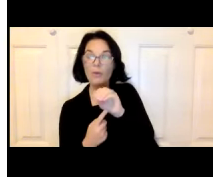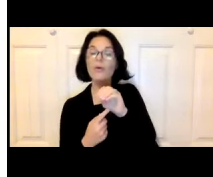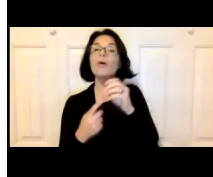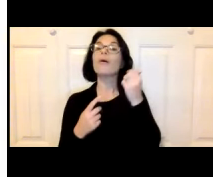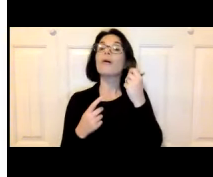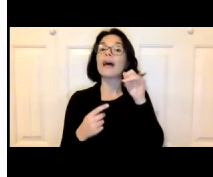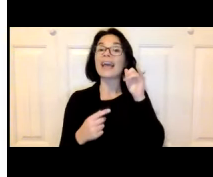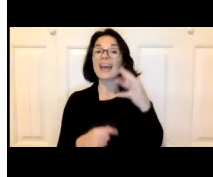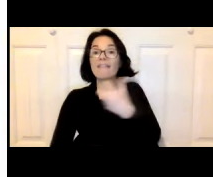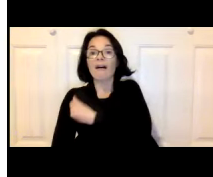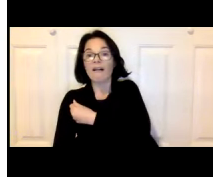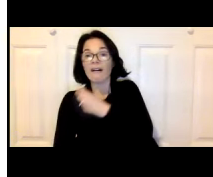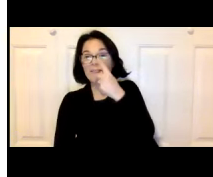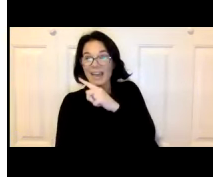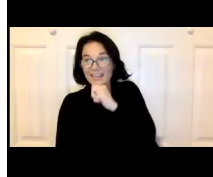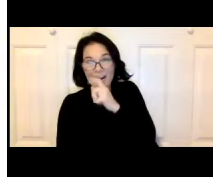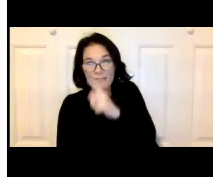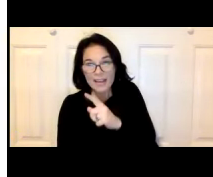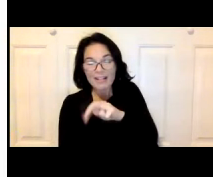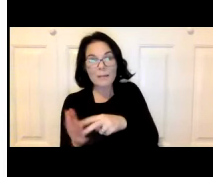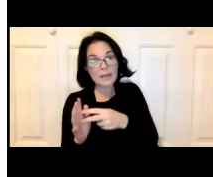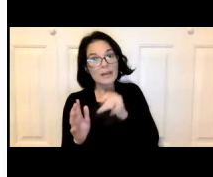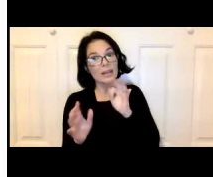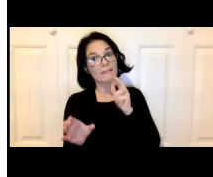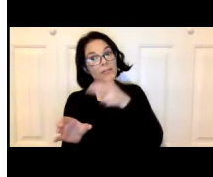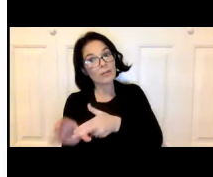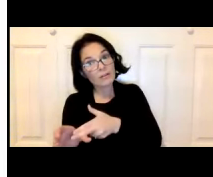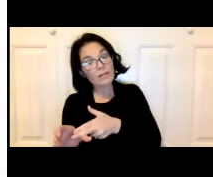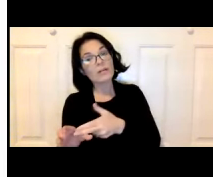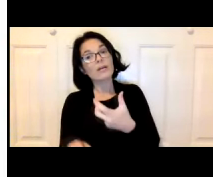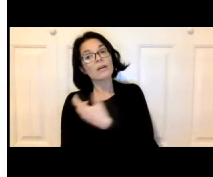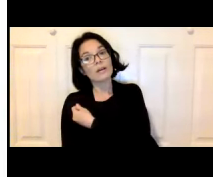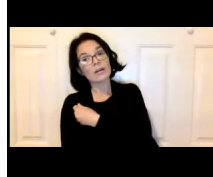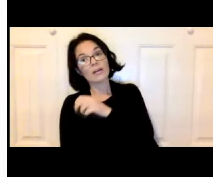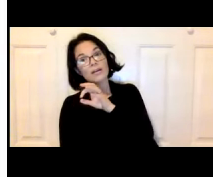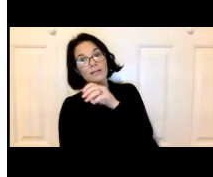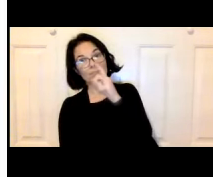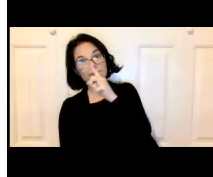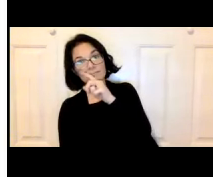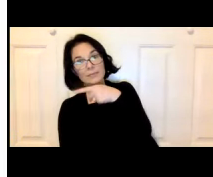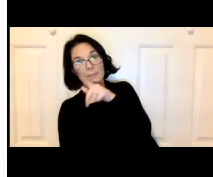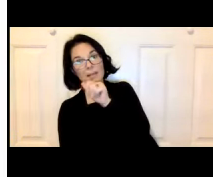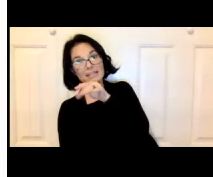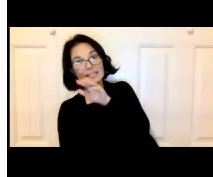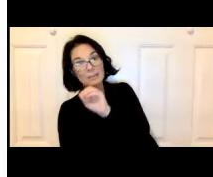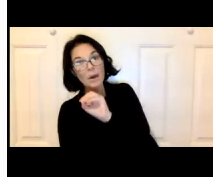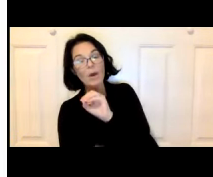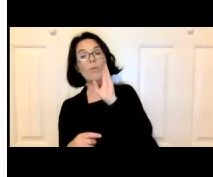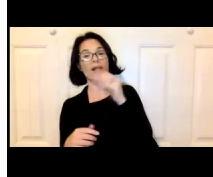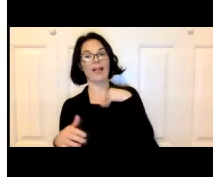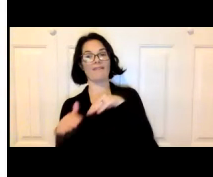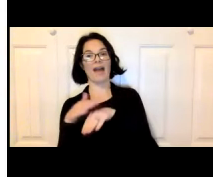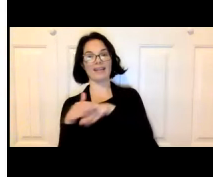those who have enrolled in their clinical trials and received the placebo, they will have access to their study vaccine.